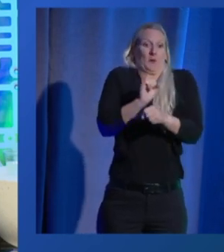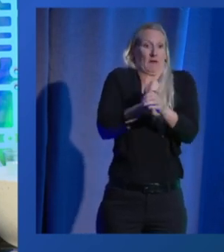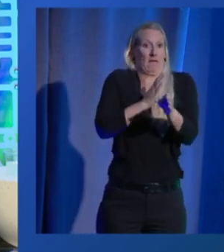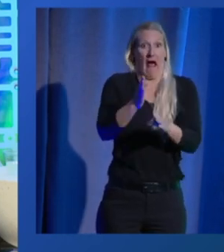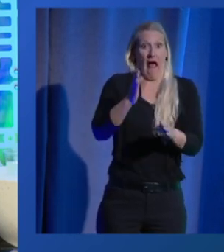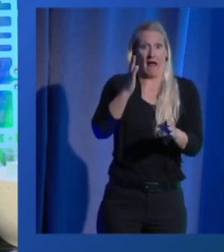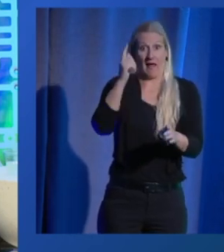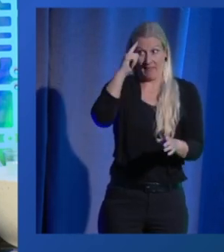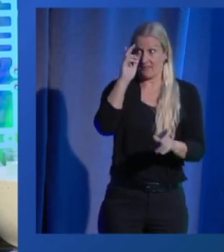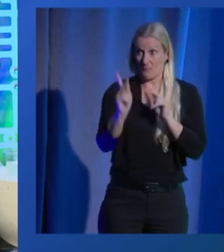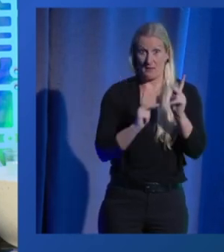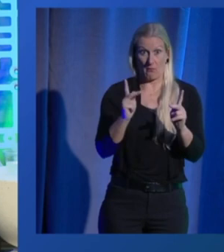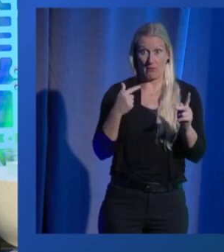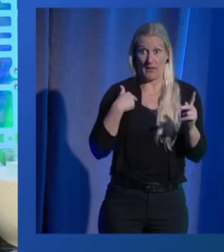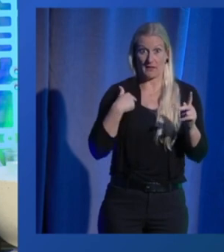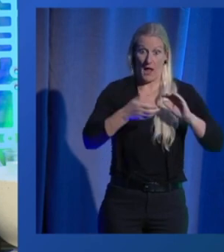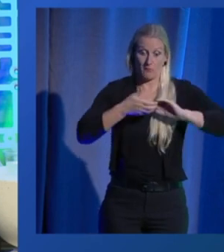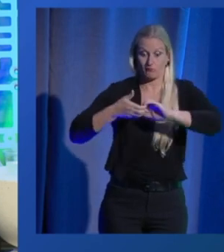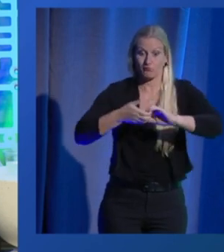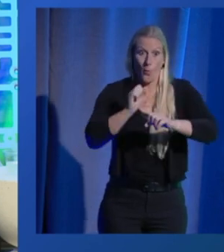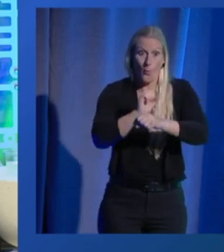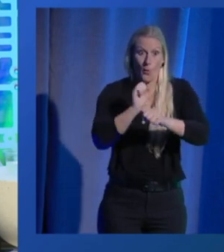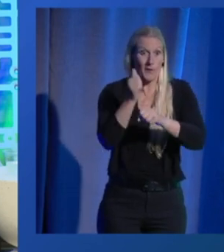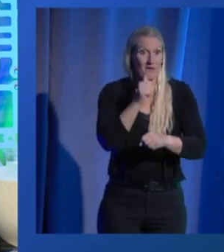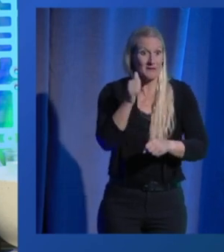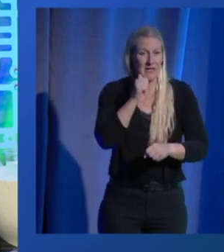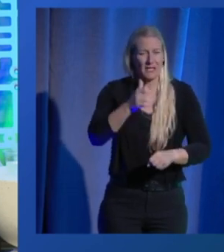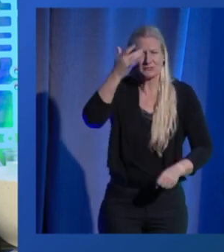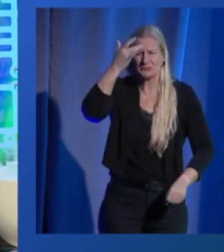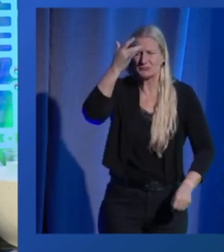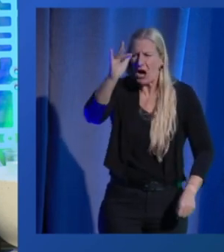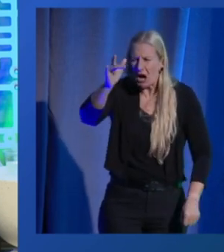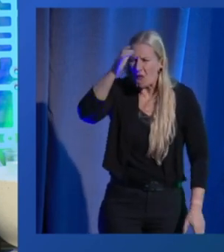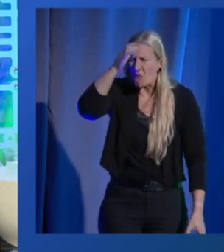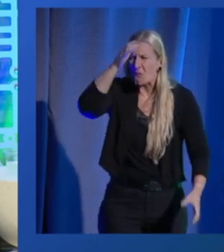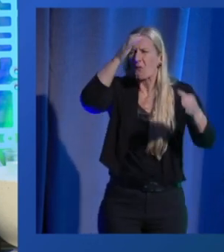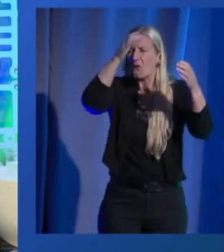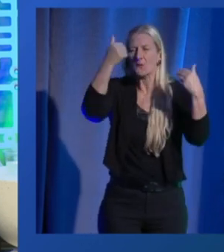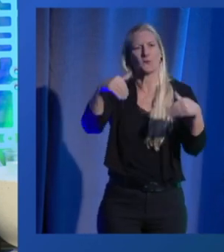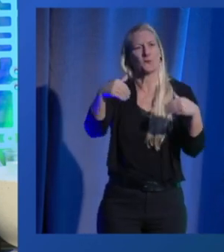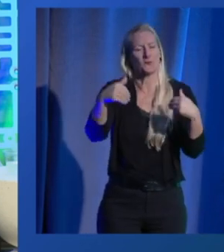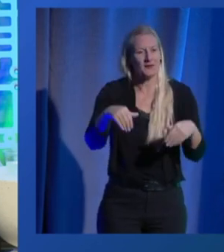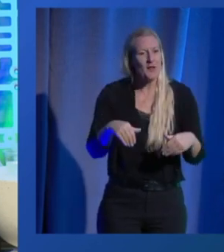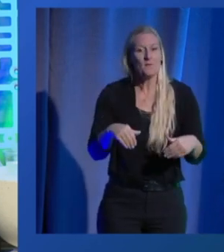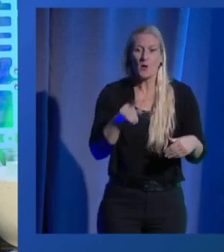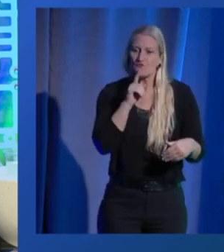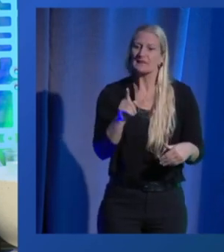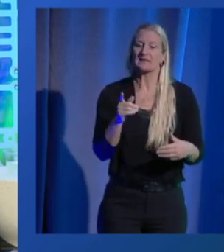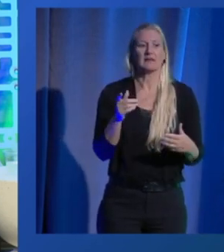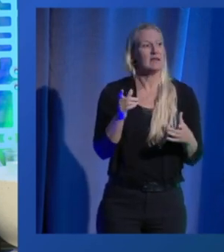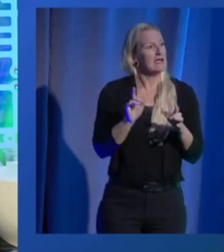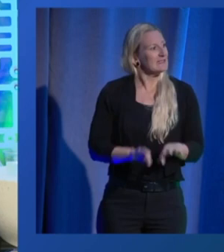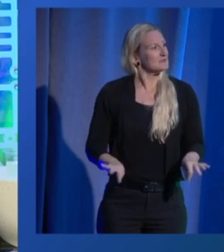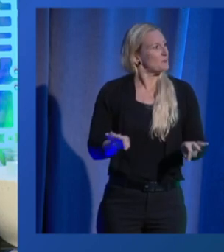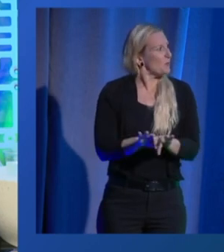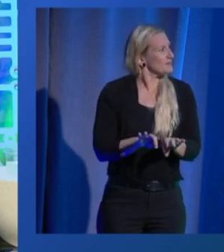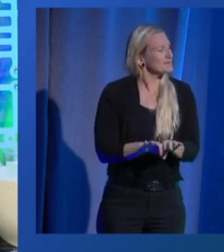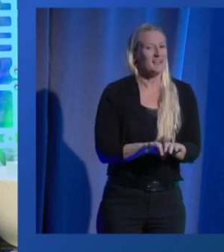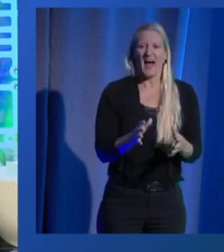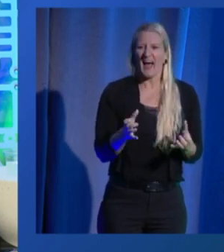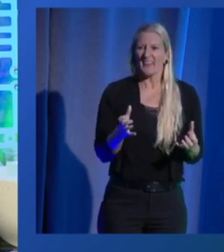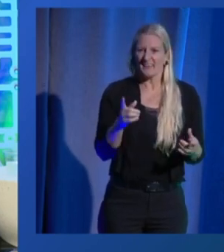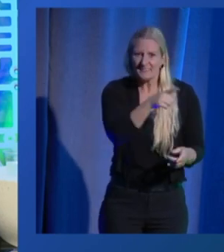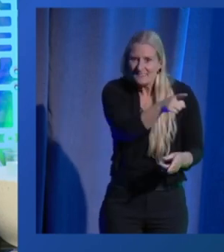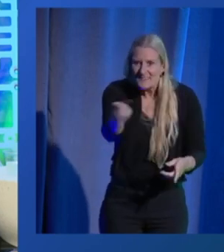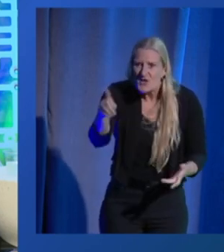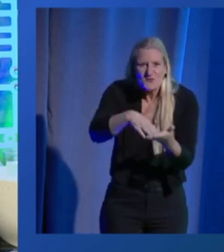world um but I just want to encourage like the students today to like be equally excited right like